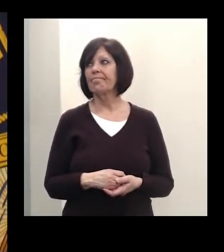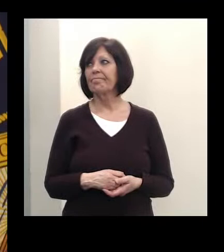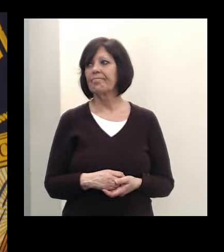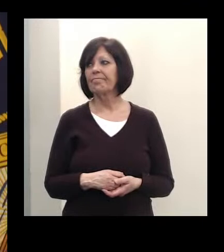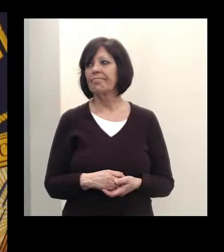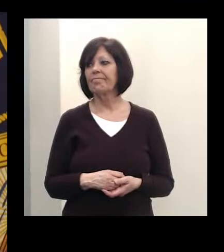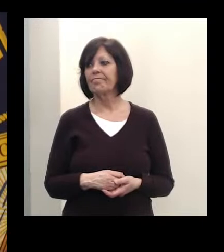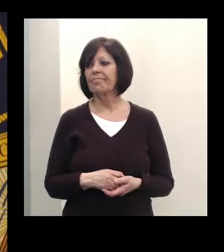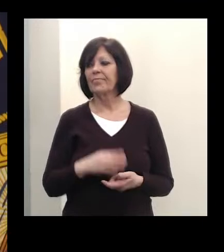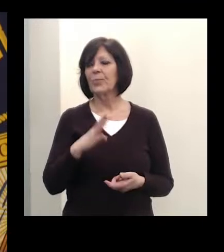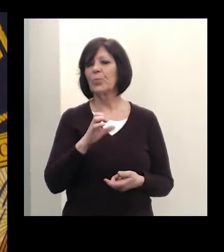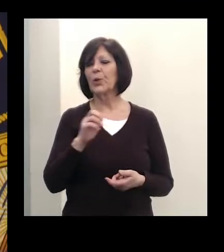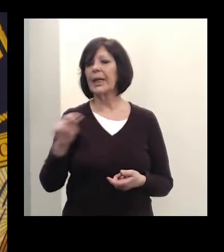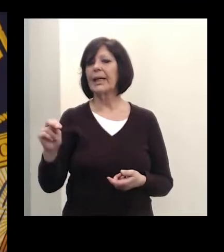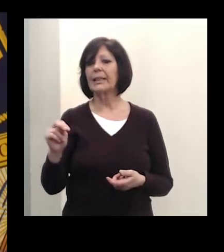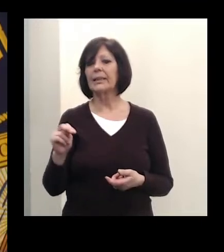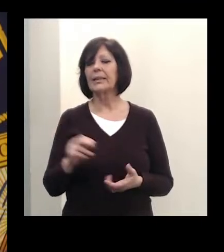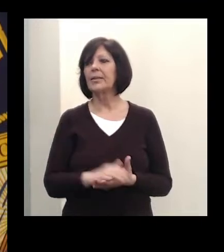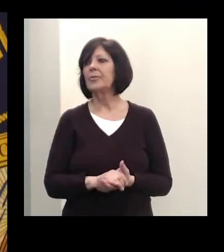Brianne Rogier from Spectrum News.